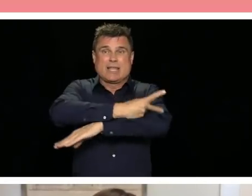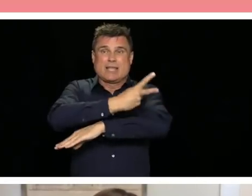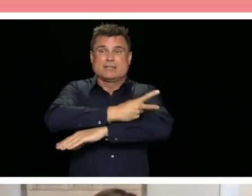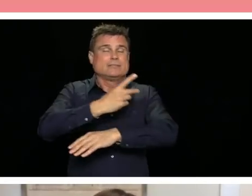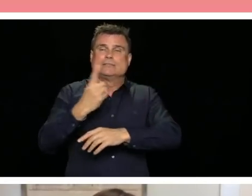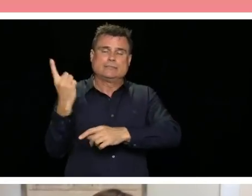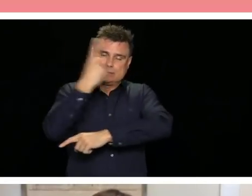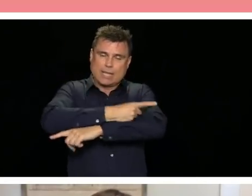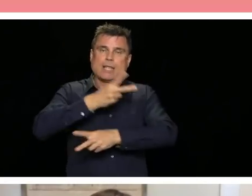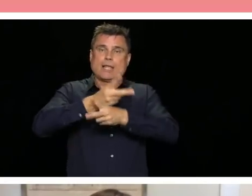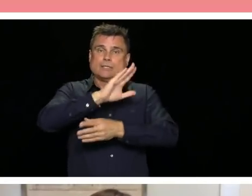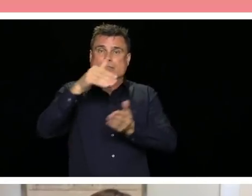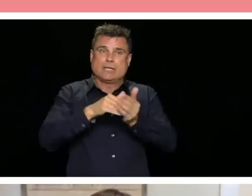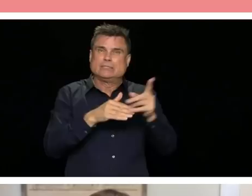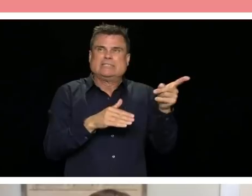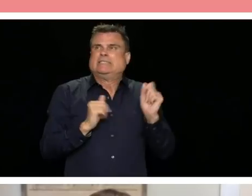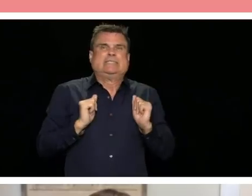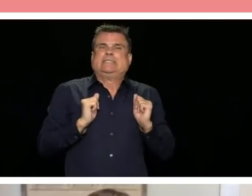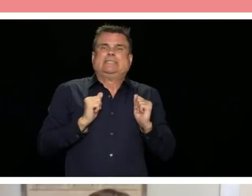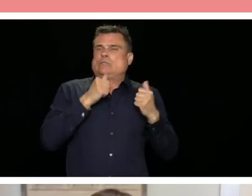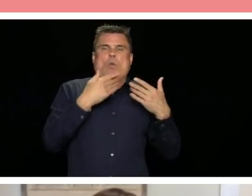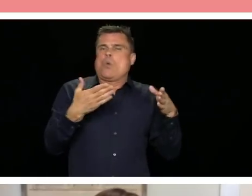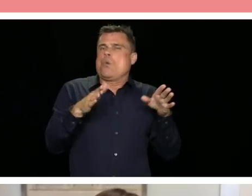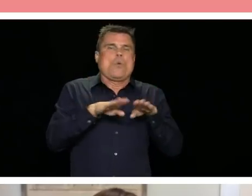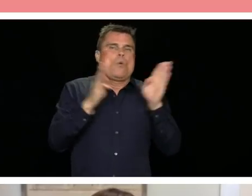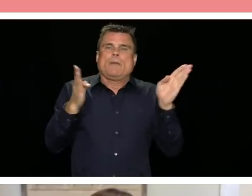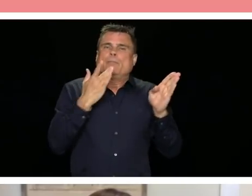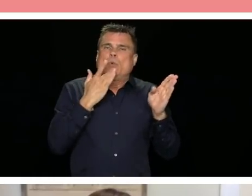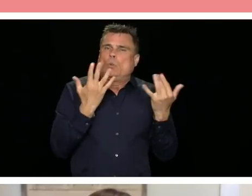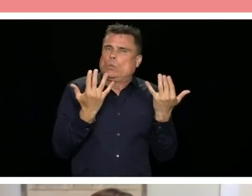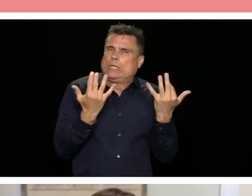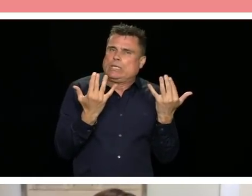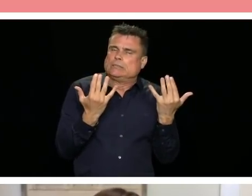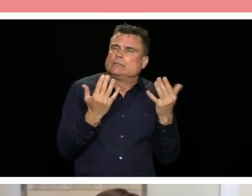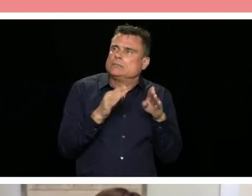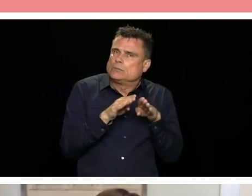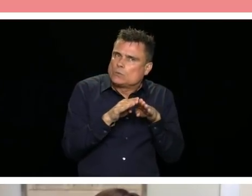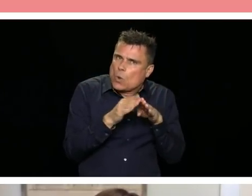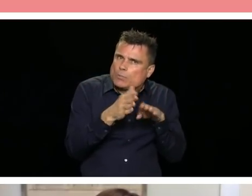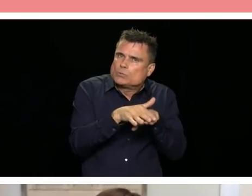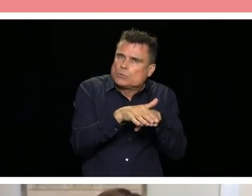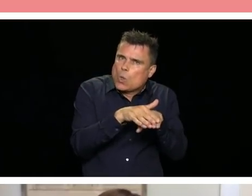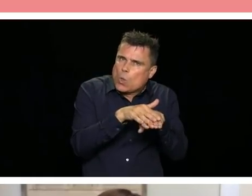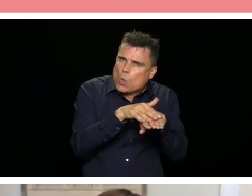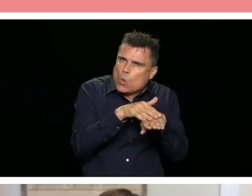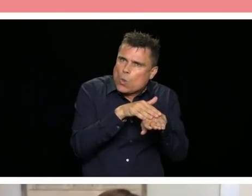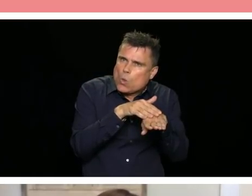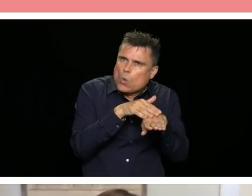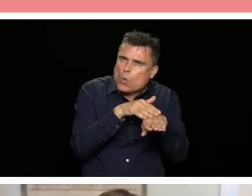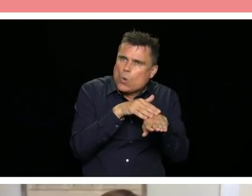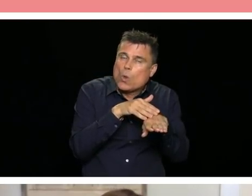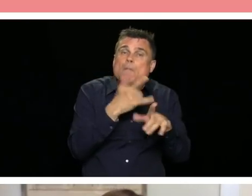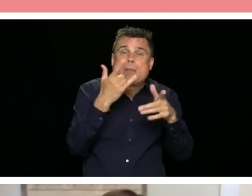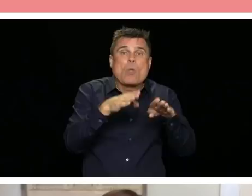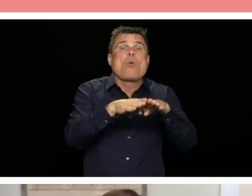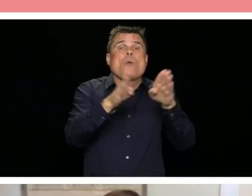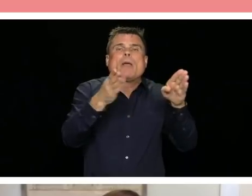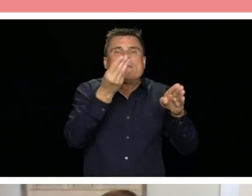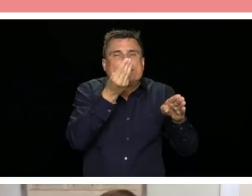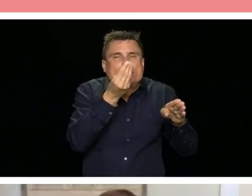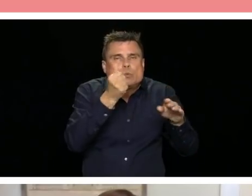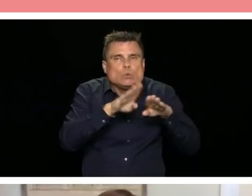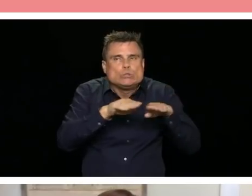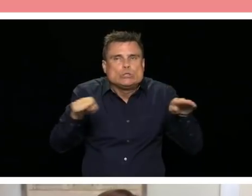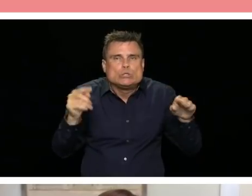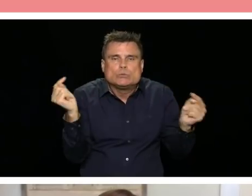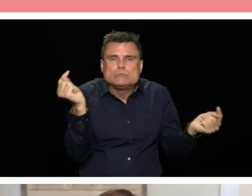kits every week. So it's really up to providers and parents to work together to decide what's the best for their childcare settings. But as long as the